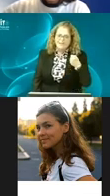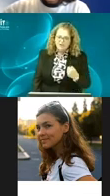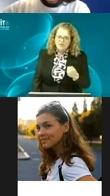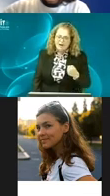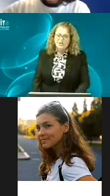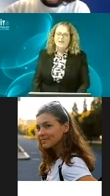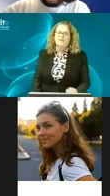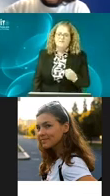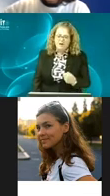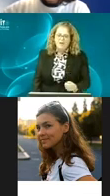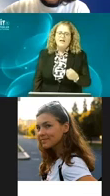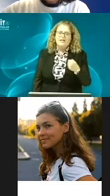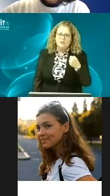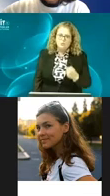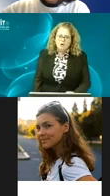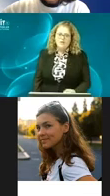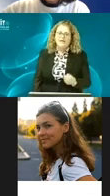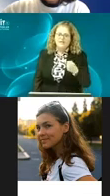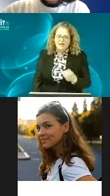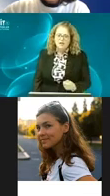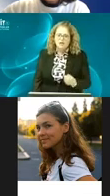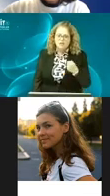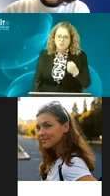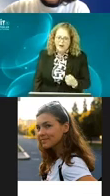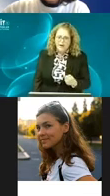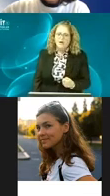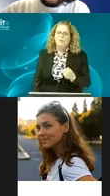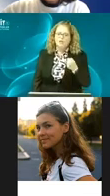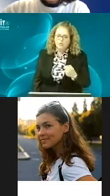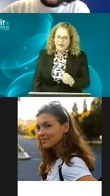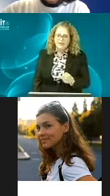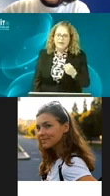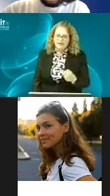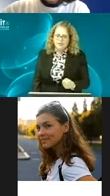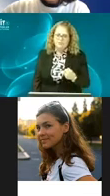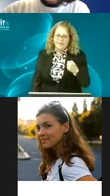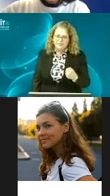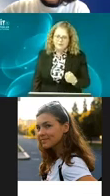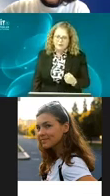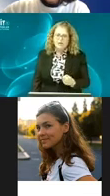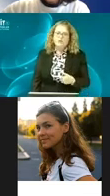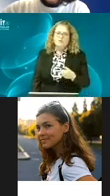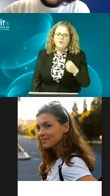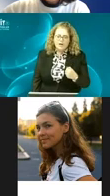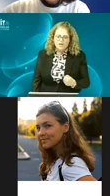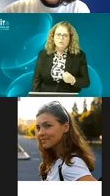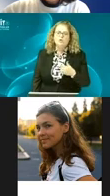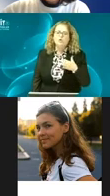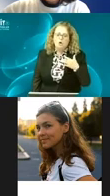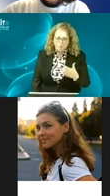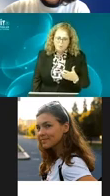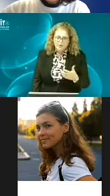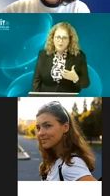this interaction in a very smart, intelligent way, which creates the customer experience for the customers